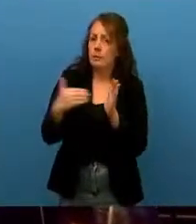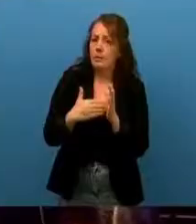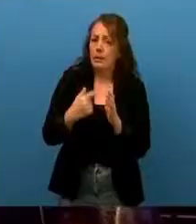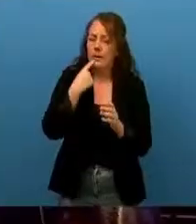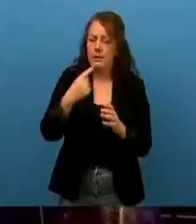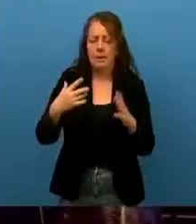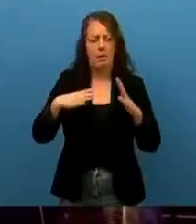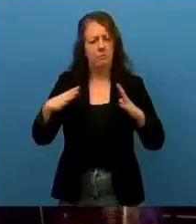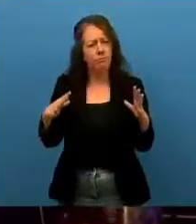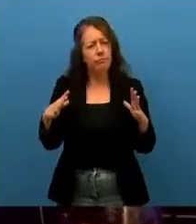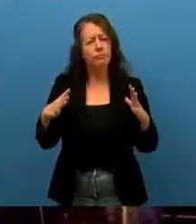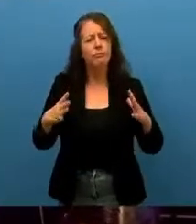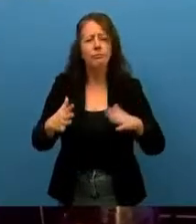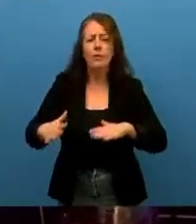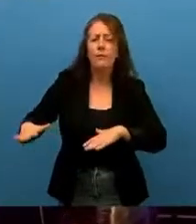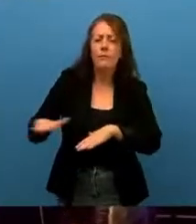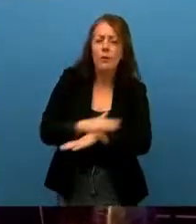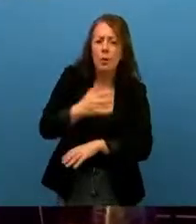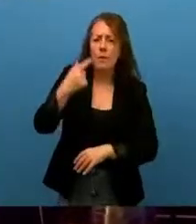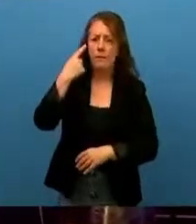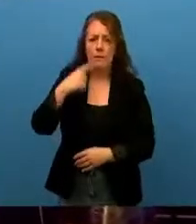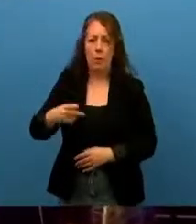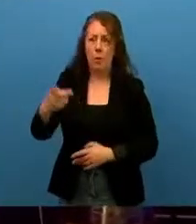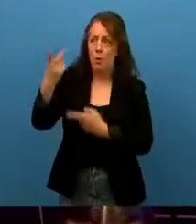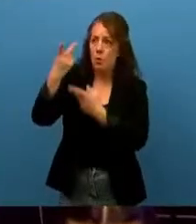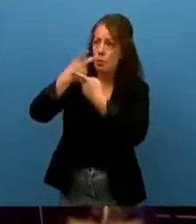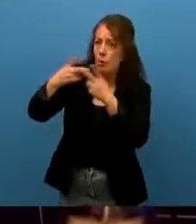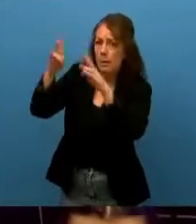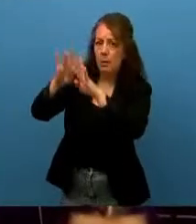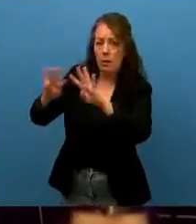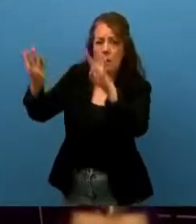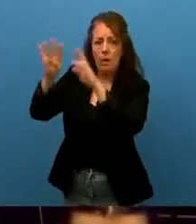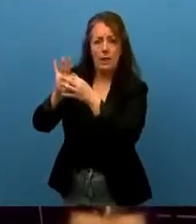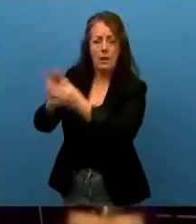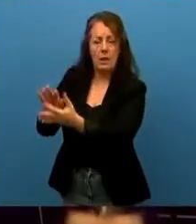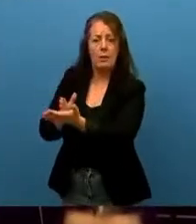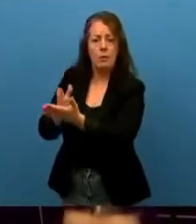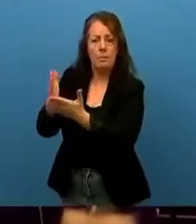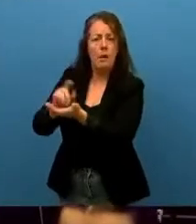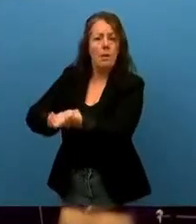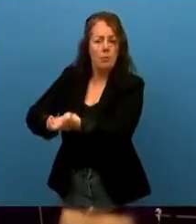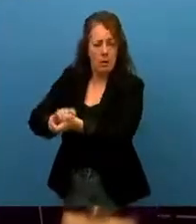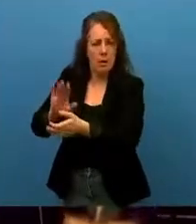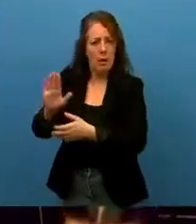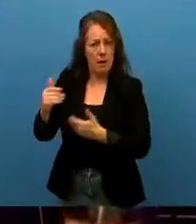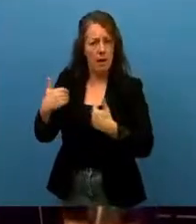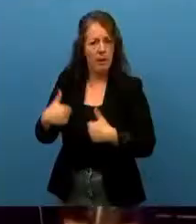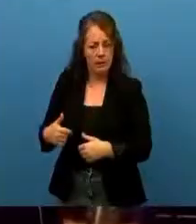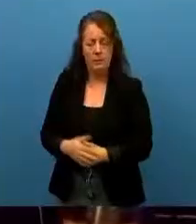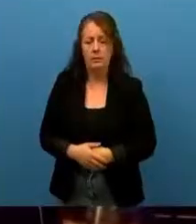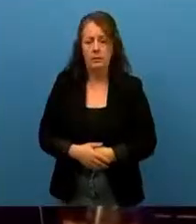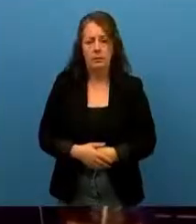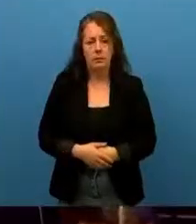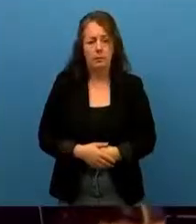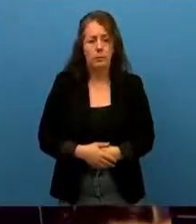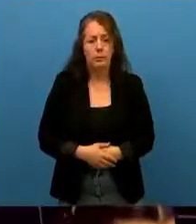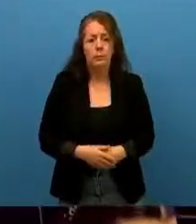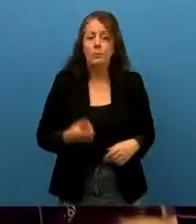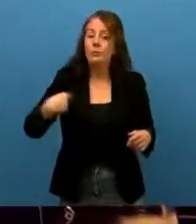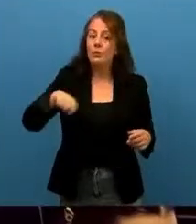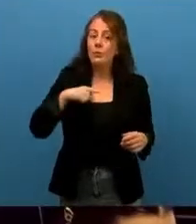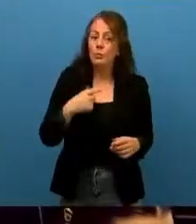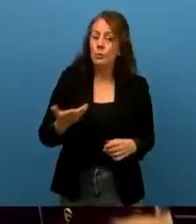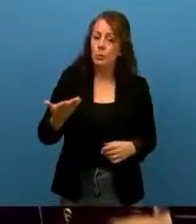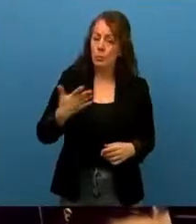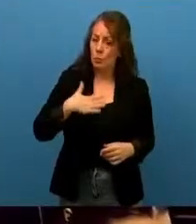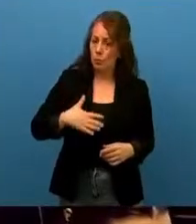our commitment to the full implementation of the UN Declaration on the Rights of Indigenous Peoples and our